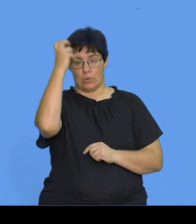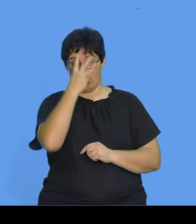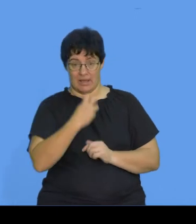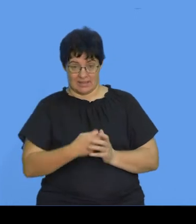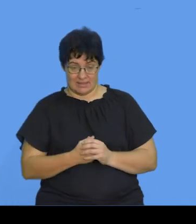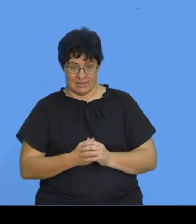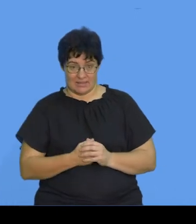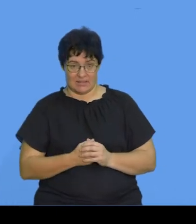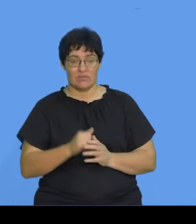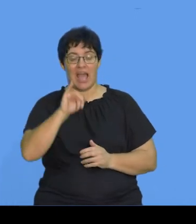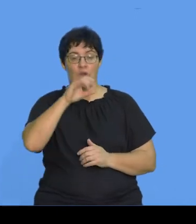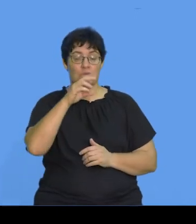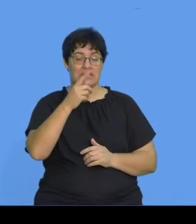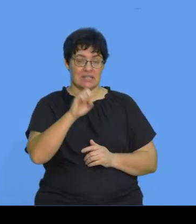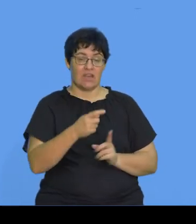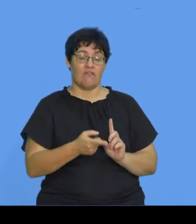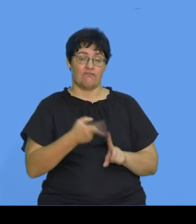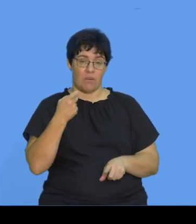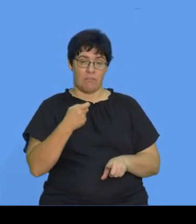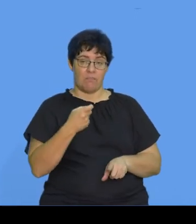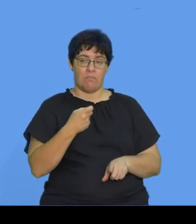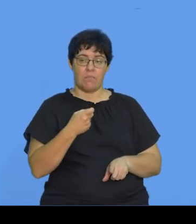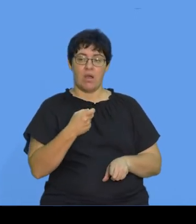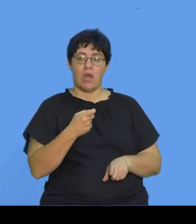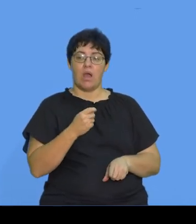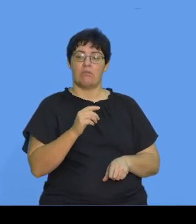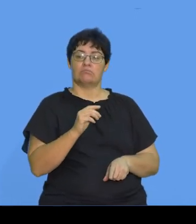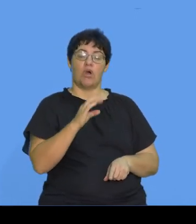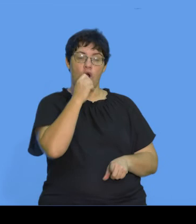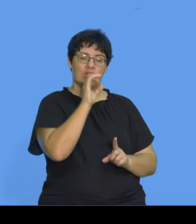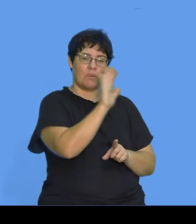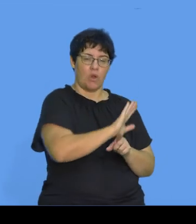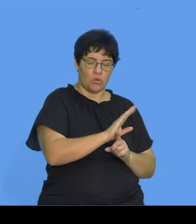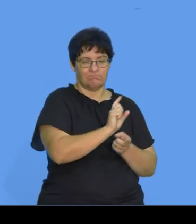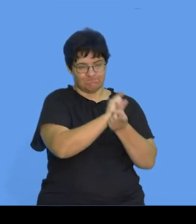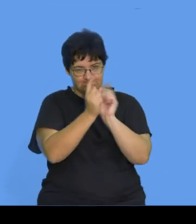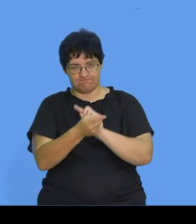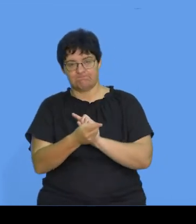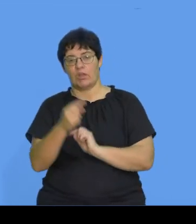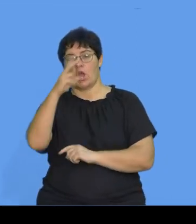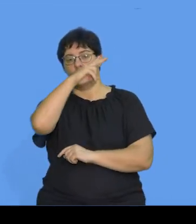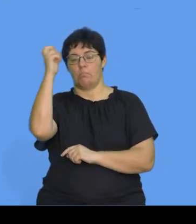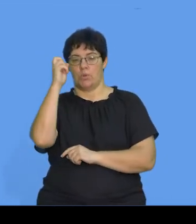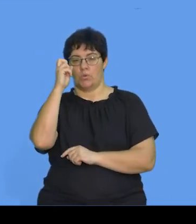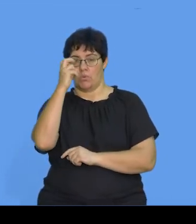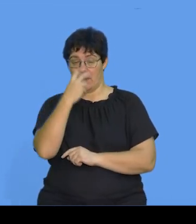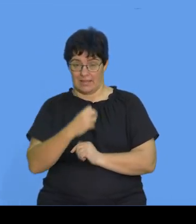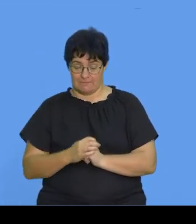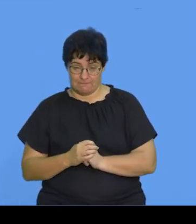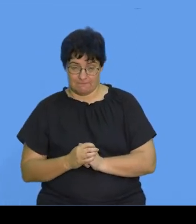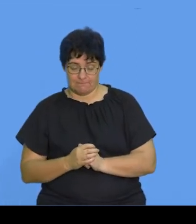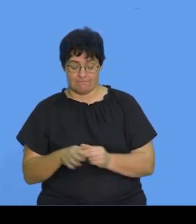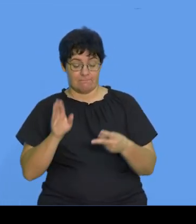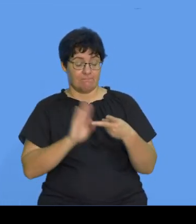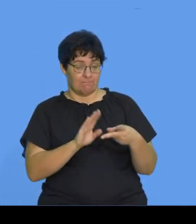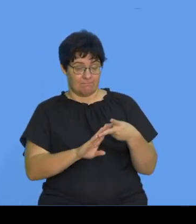black. Okay, because iodine changes from the orange or the brown to blue, black. Sugar, when